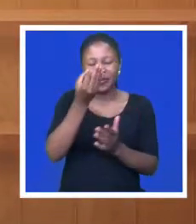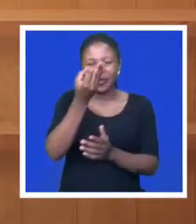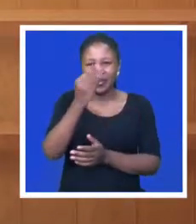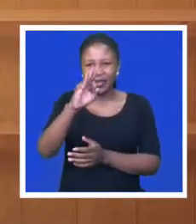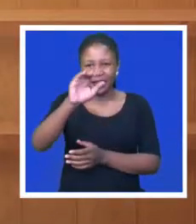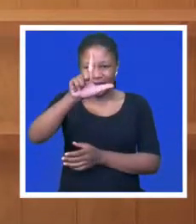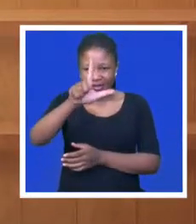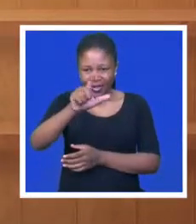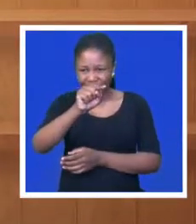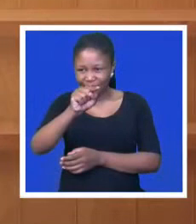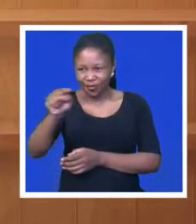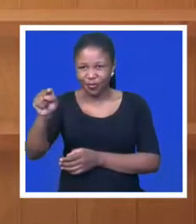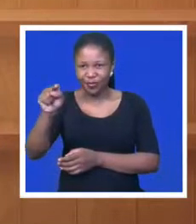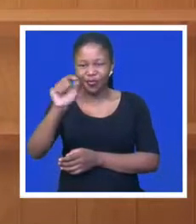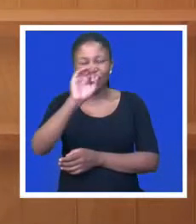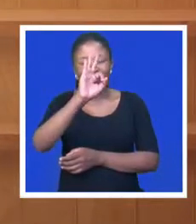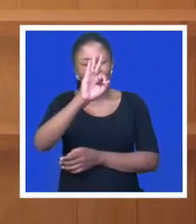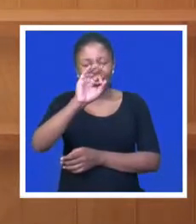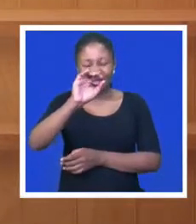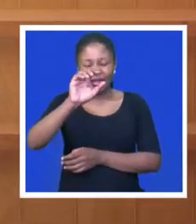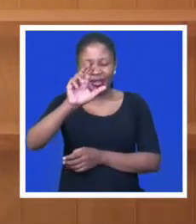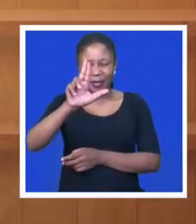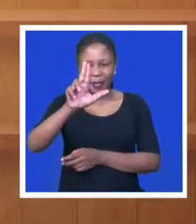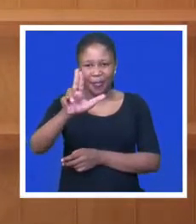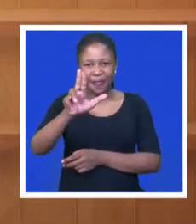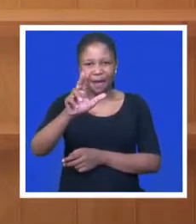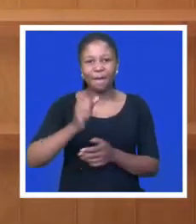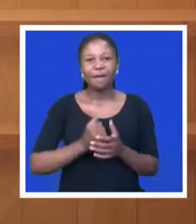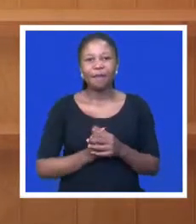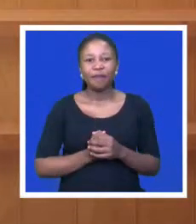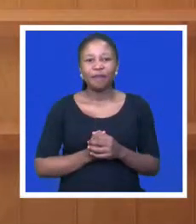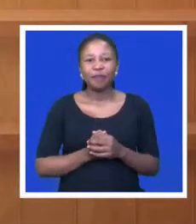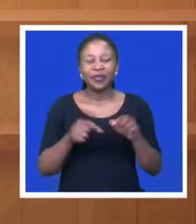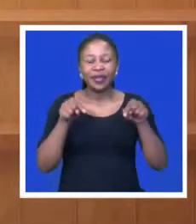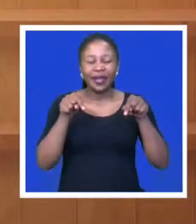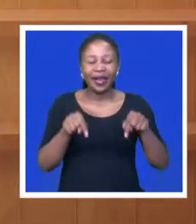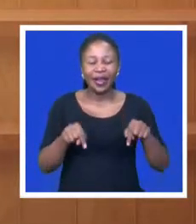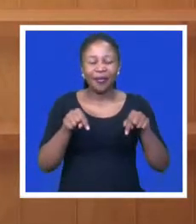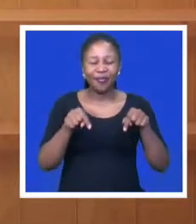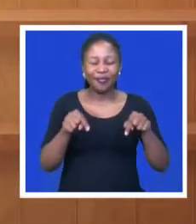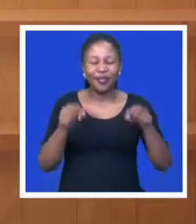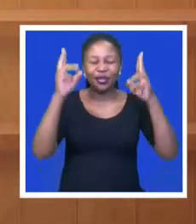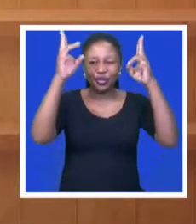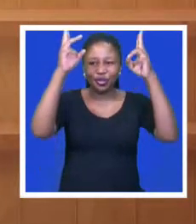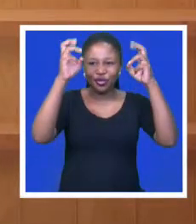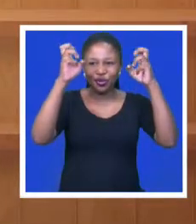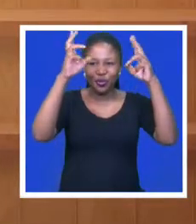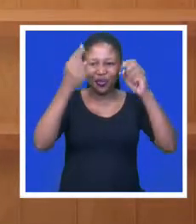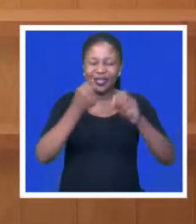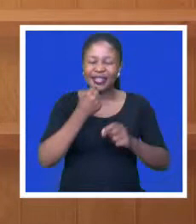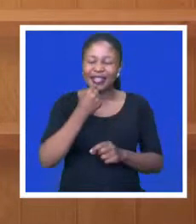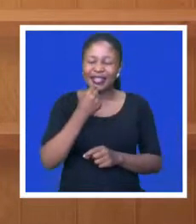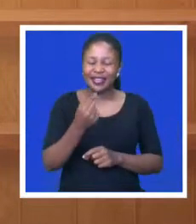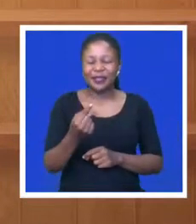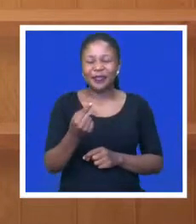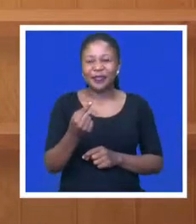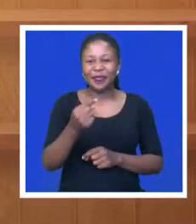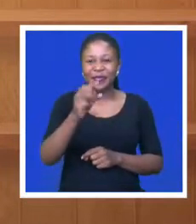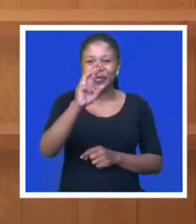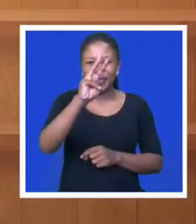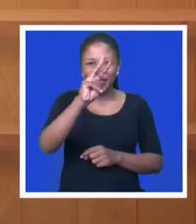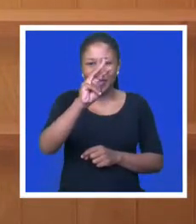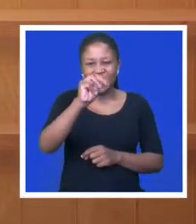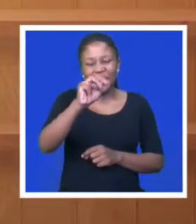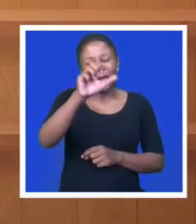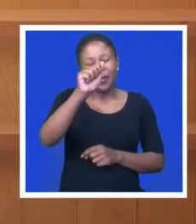38. So the topic for today, it is the Magnificat. It is in Luke chapter 1,